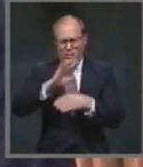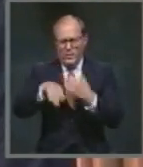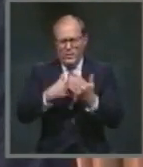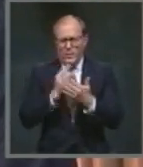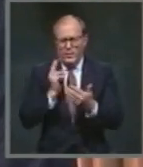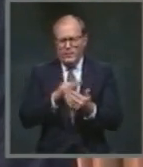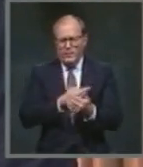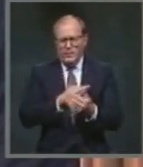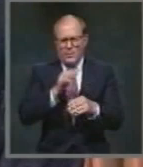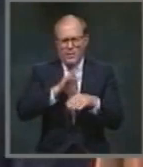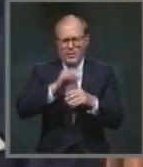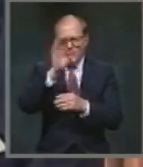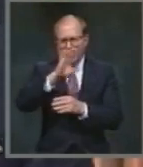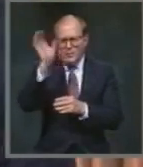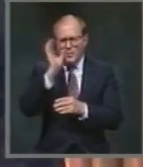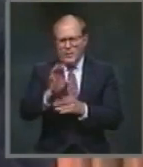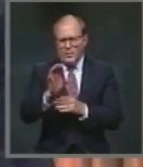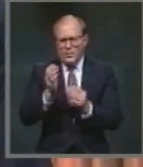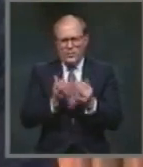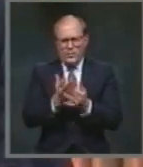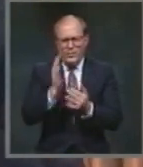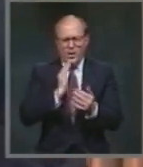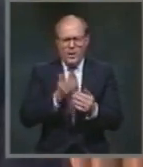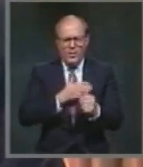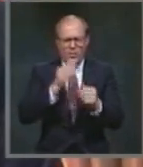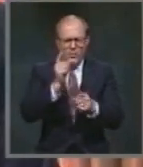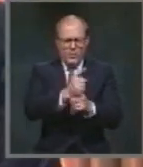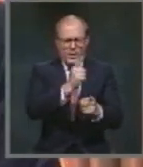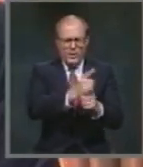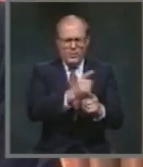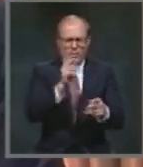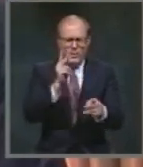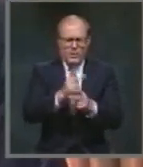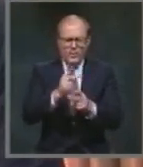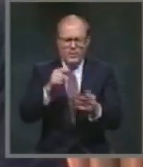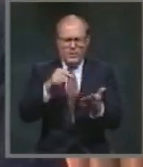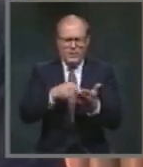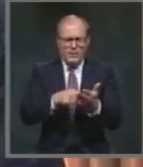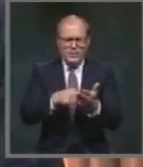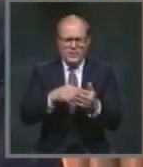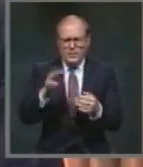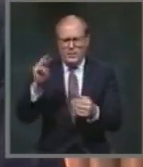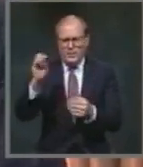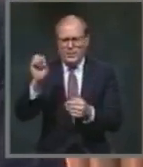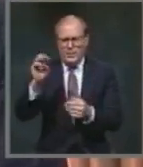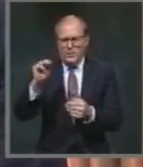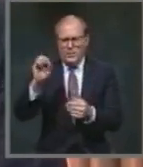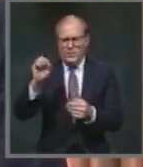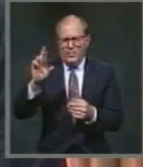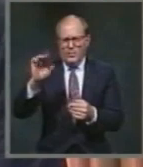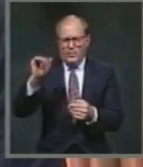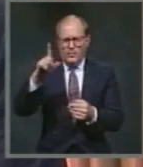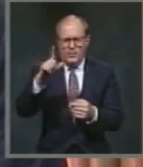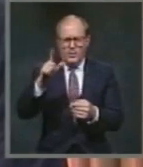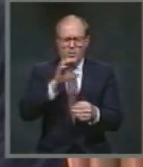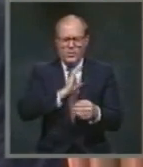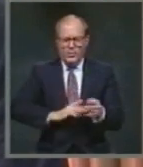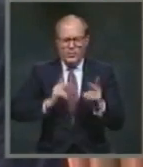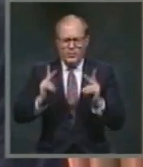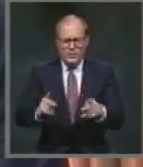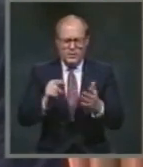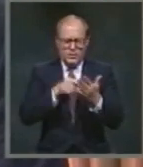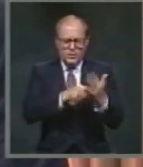of Calvary. By our continual keeping of this memorial, Christians proclaim their faith in Christ's